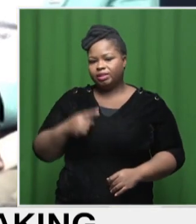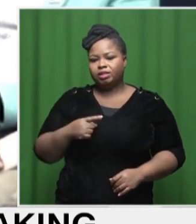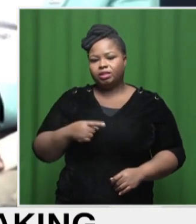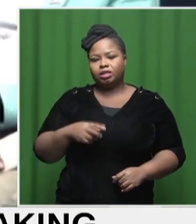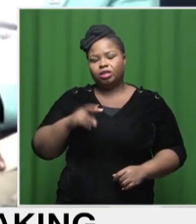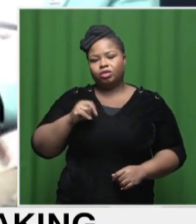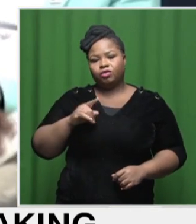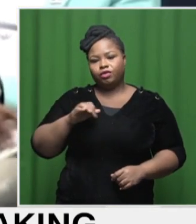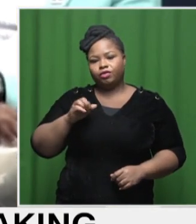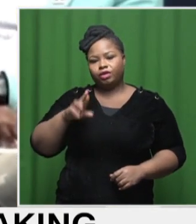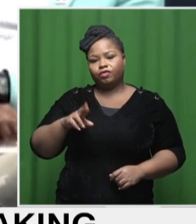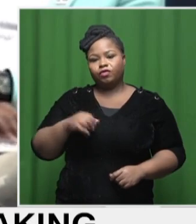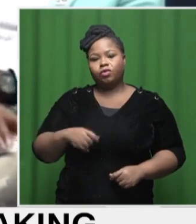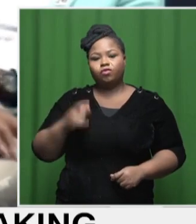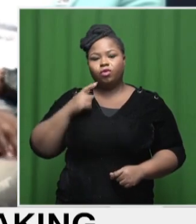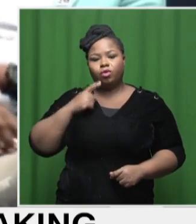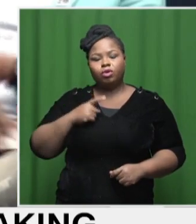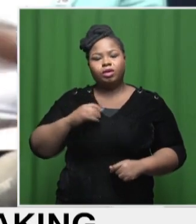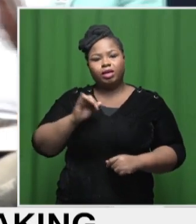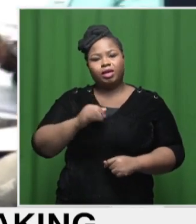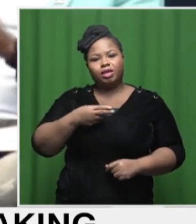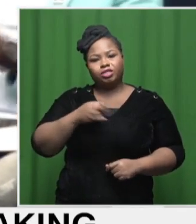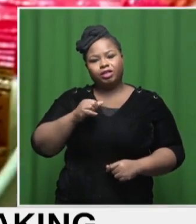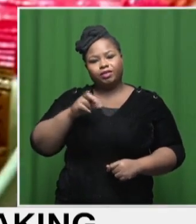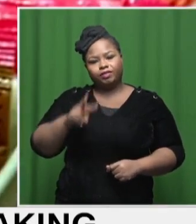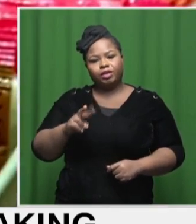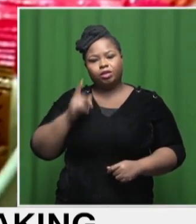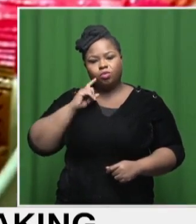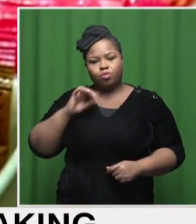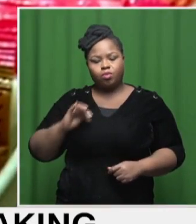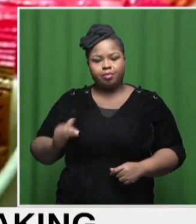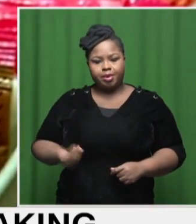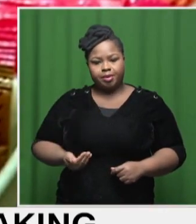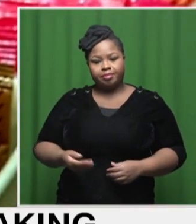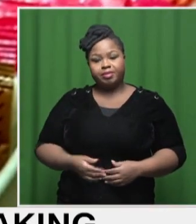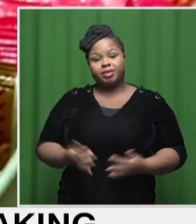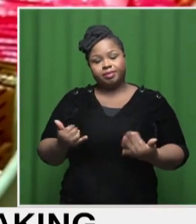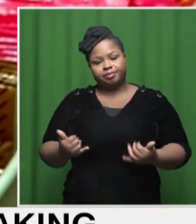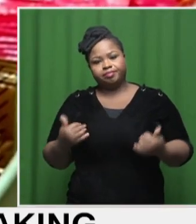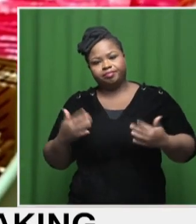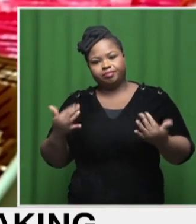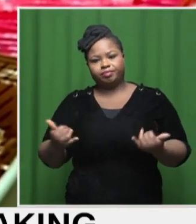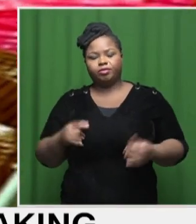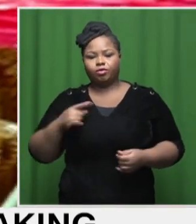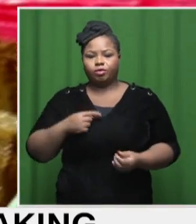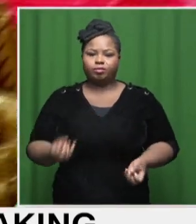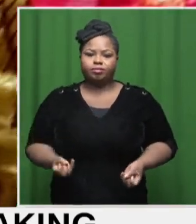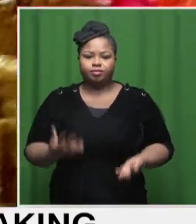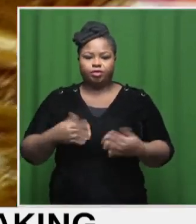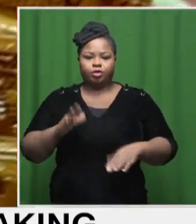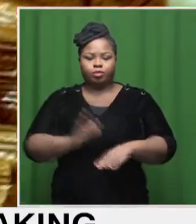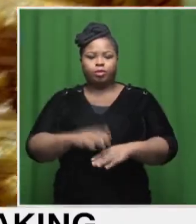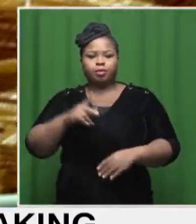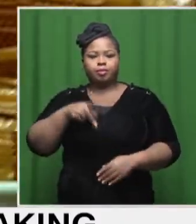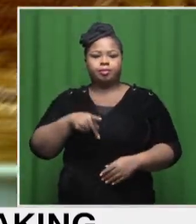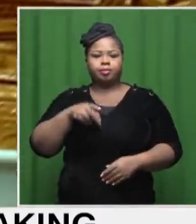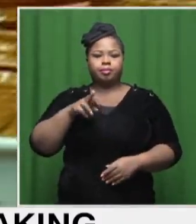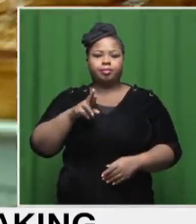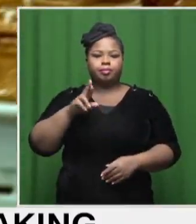prevents HIV infection and genital herpes in women. This laid the foundation for providing